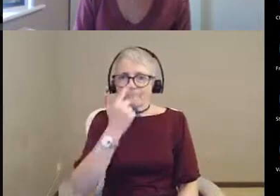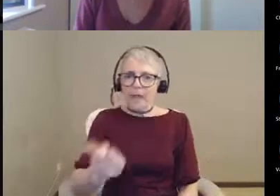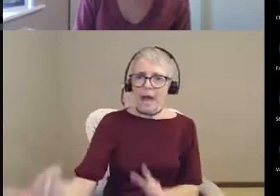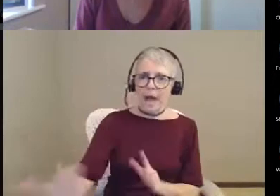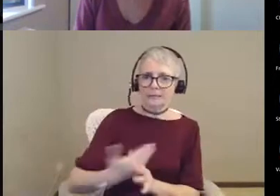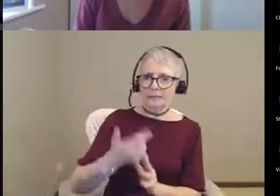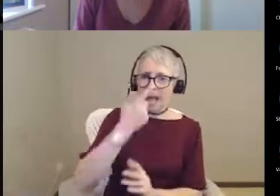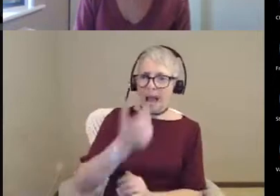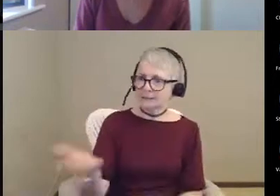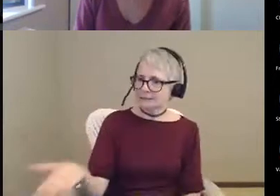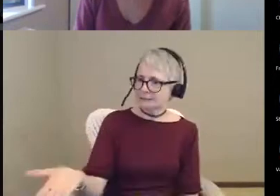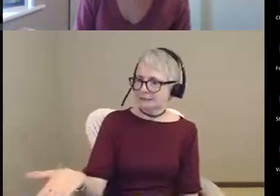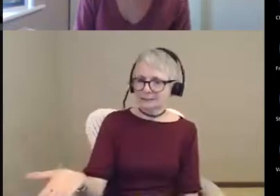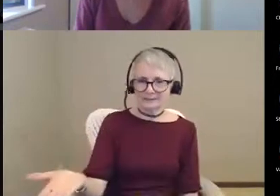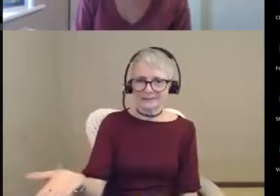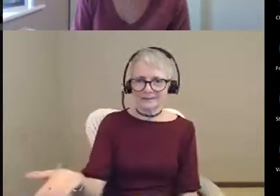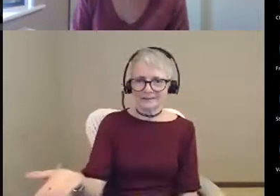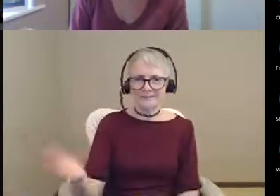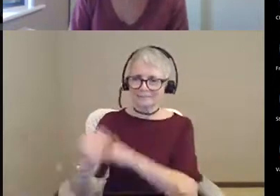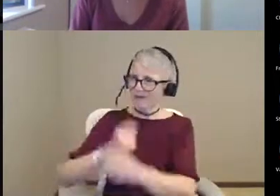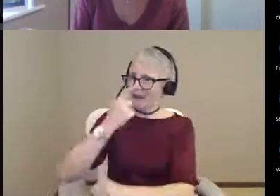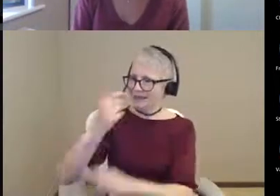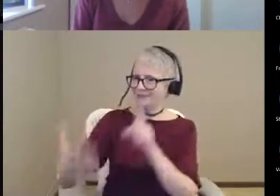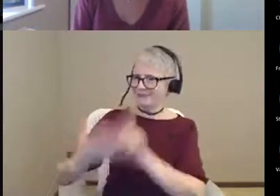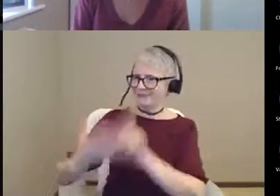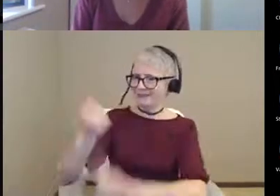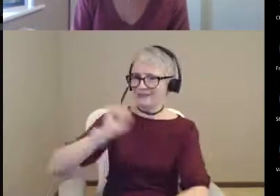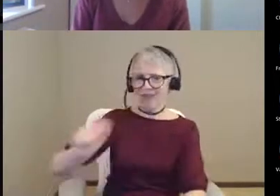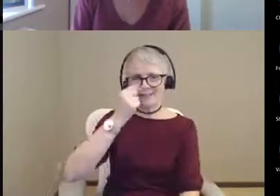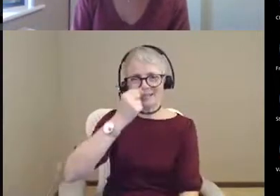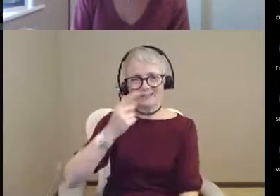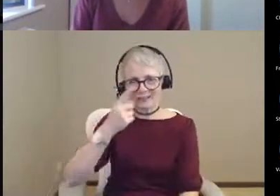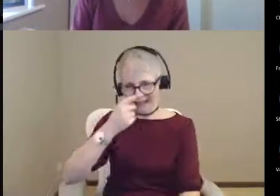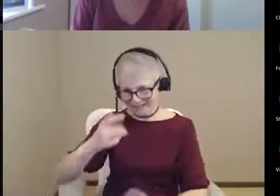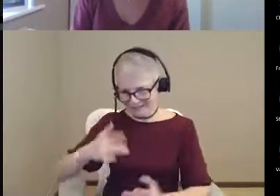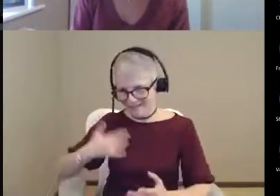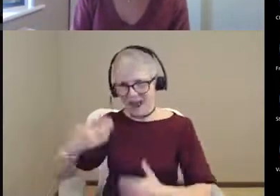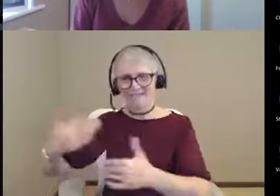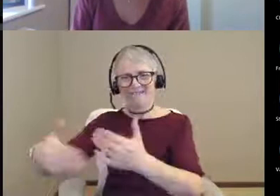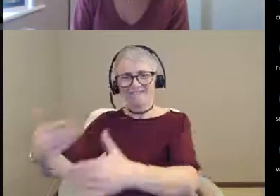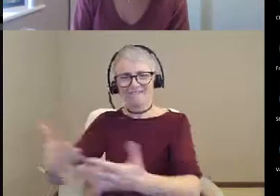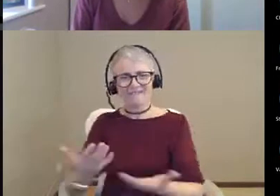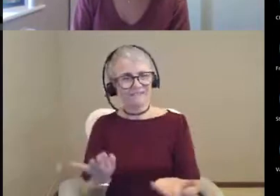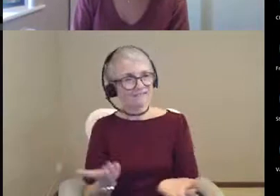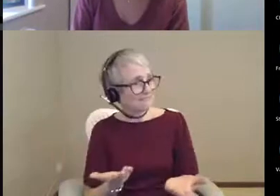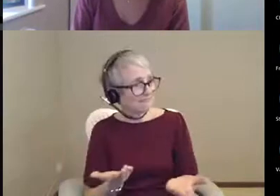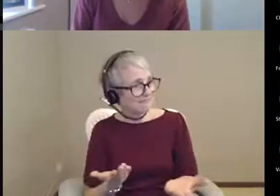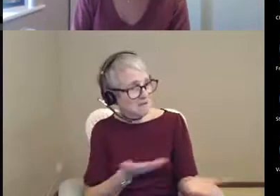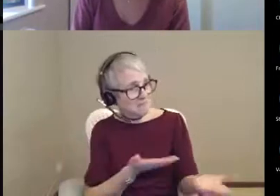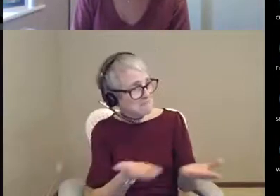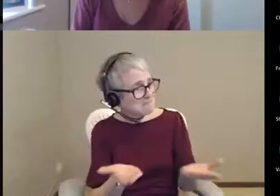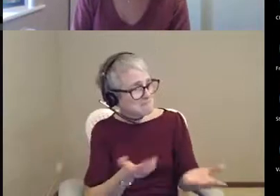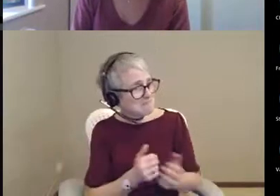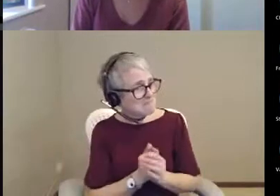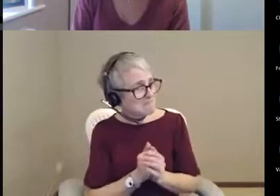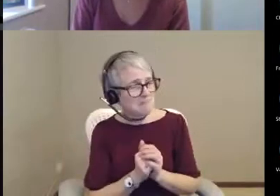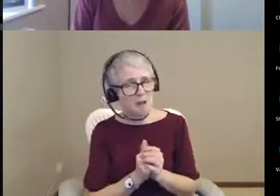that allow them to achieve their potential and to thrive. But any comments on that?